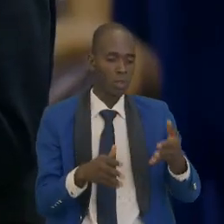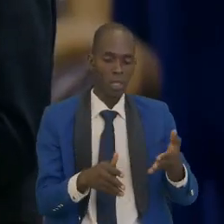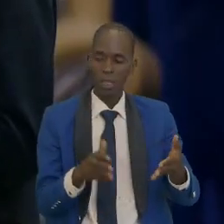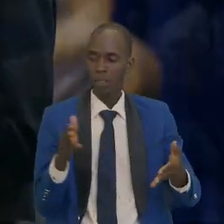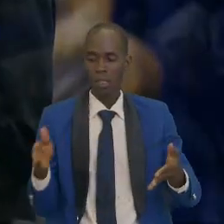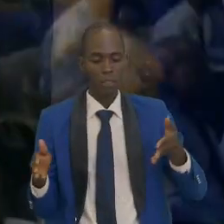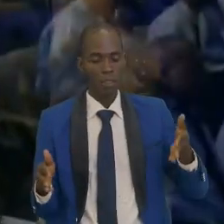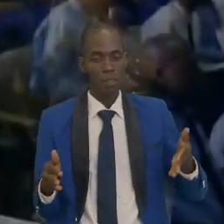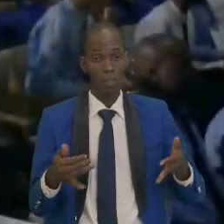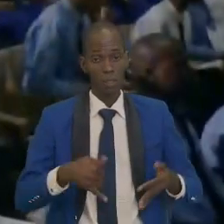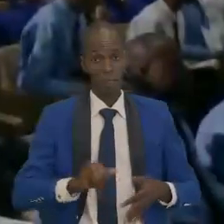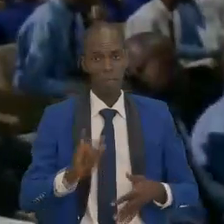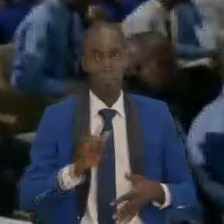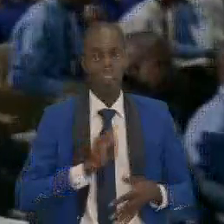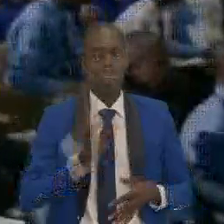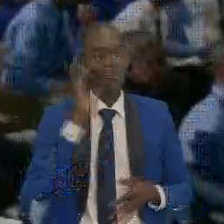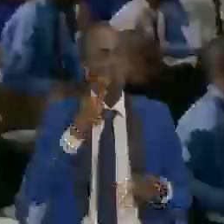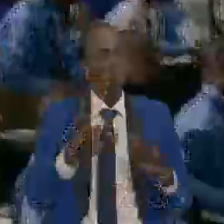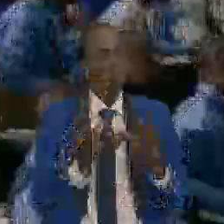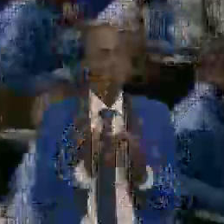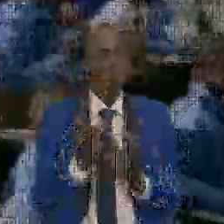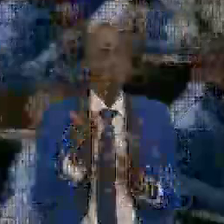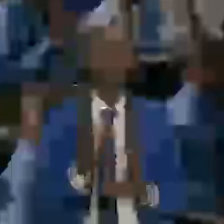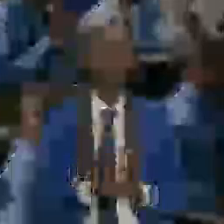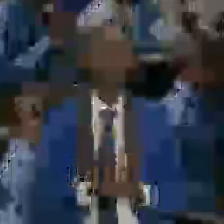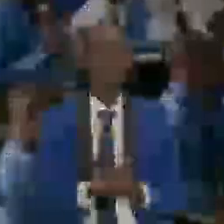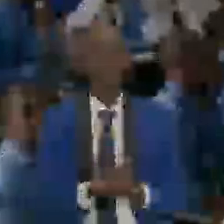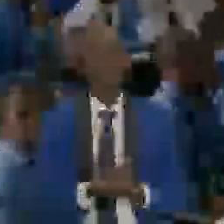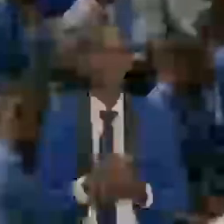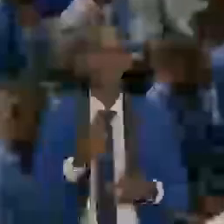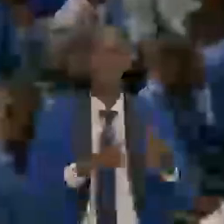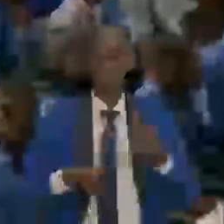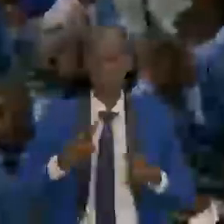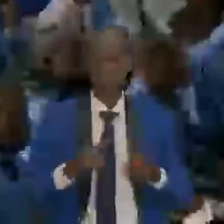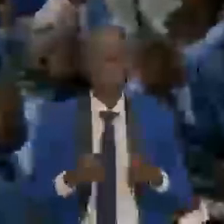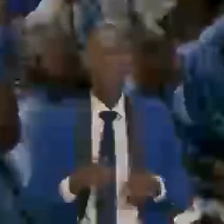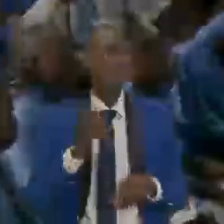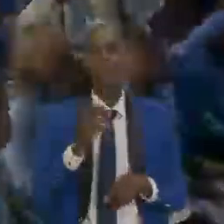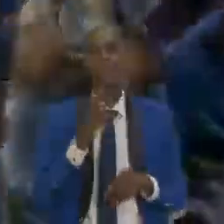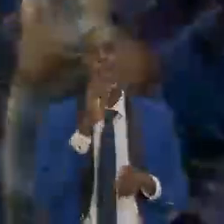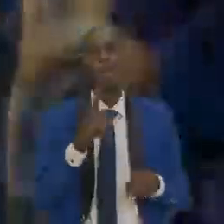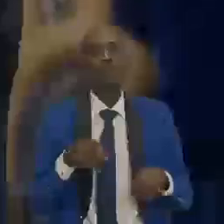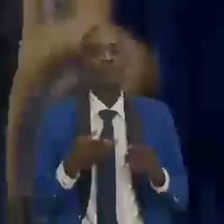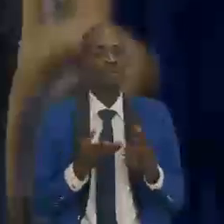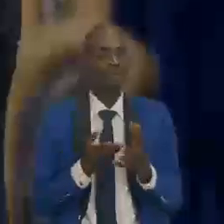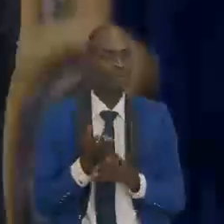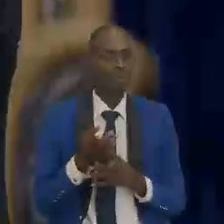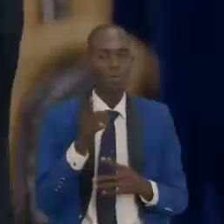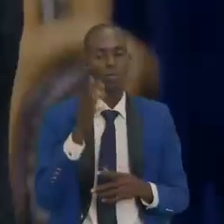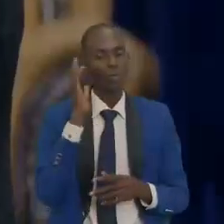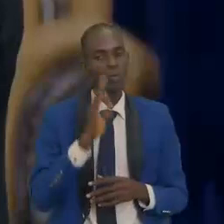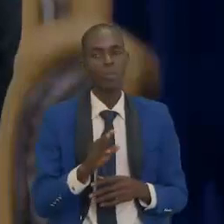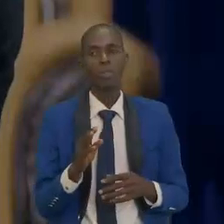I'm going through you're going through and you are going to be another step